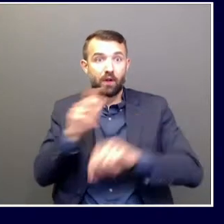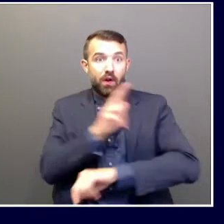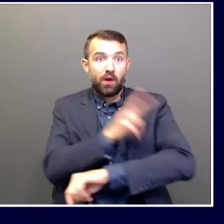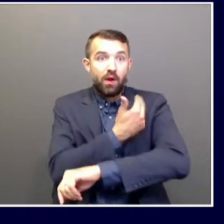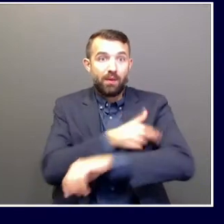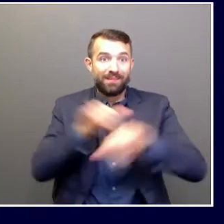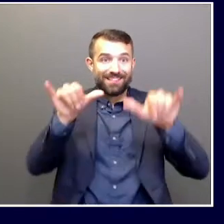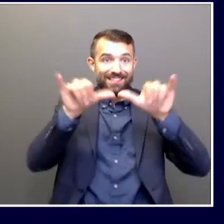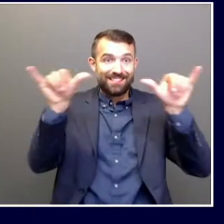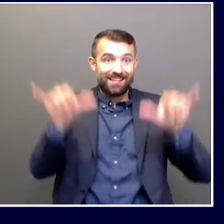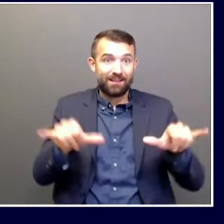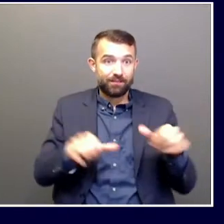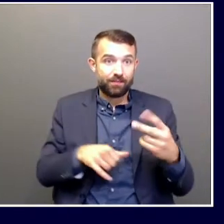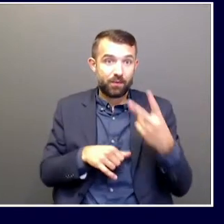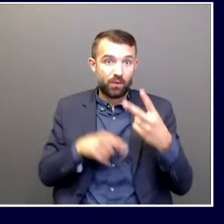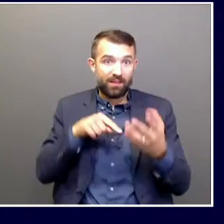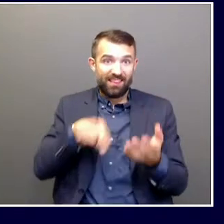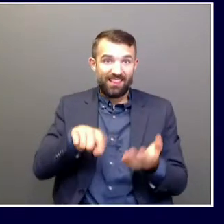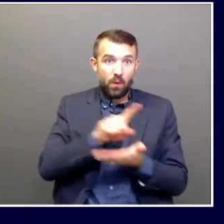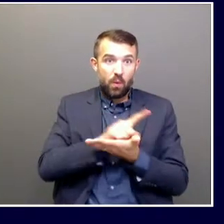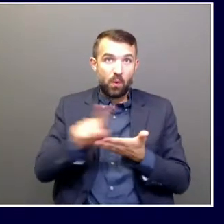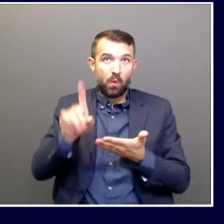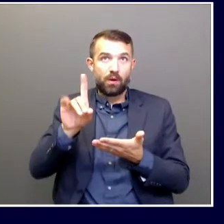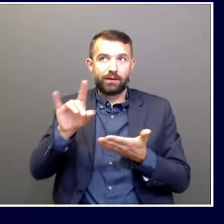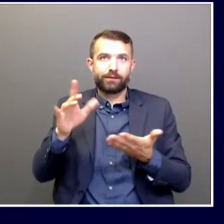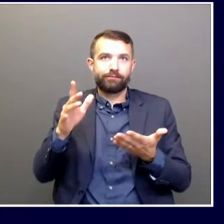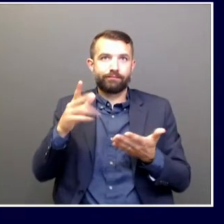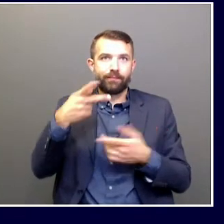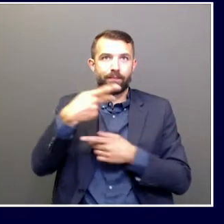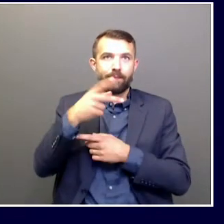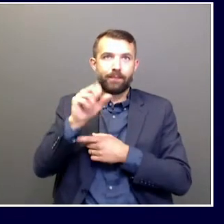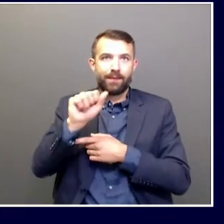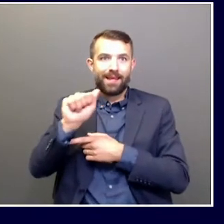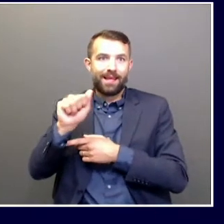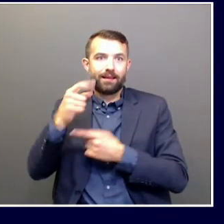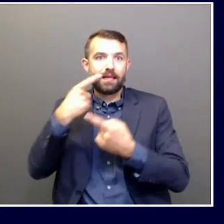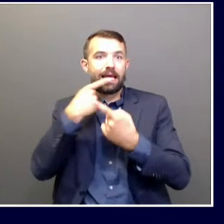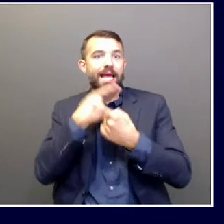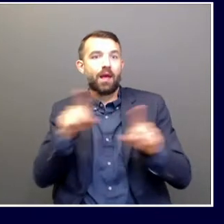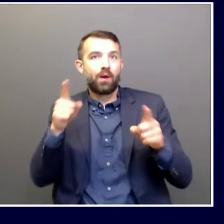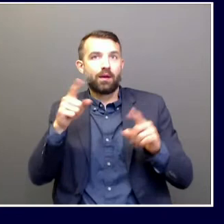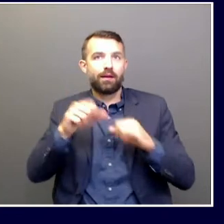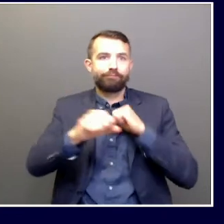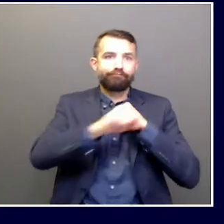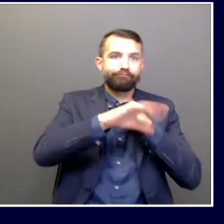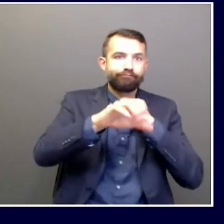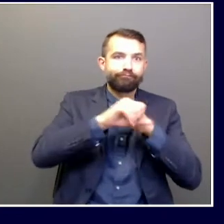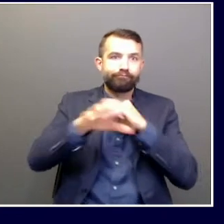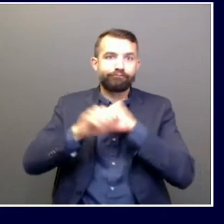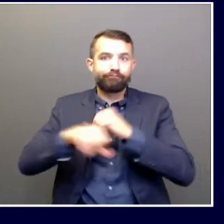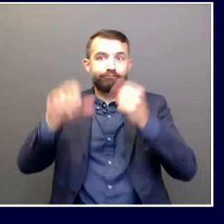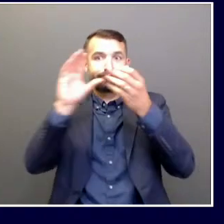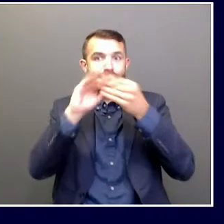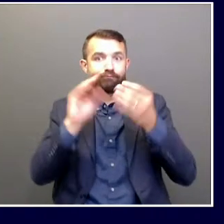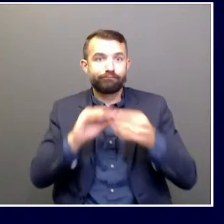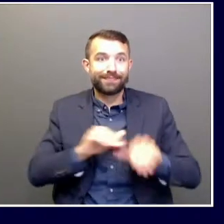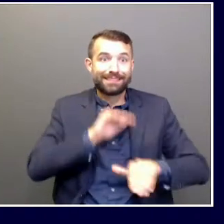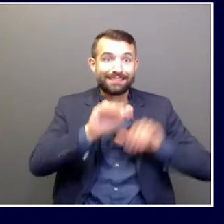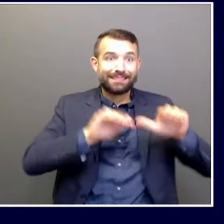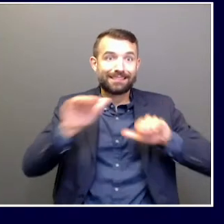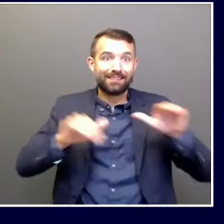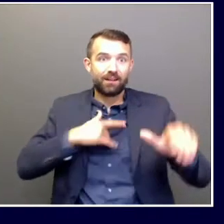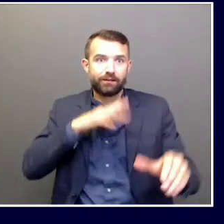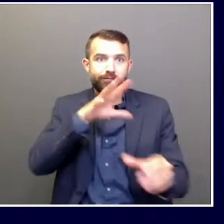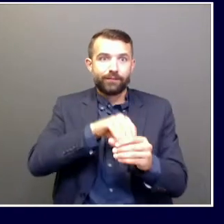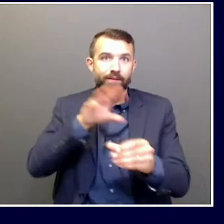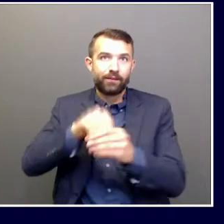big PSAs, I guess you'd call them, and they're all over social messaging. I took part in one of them,